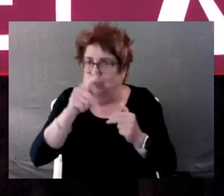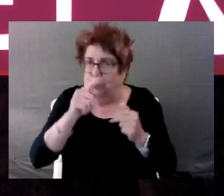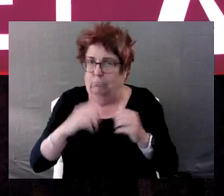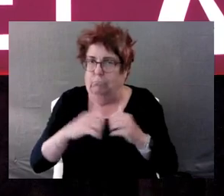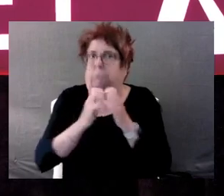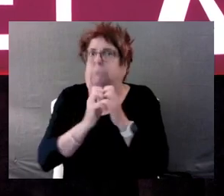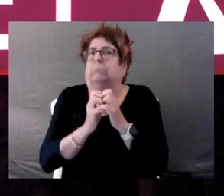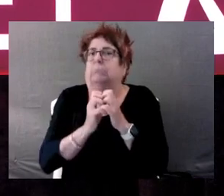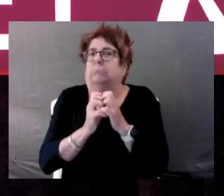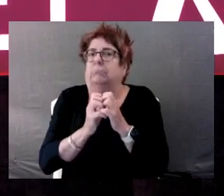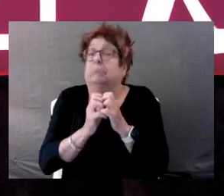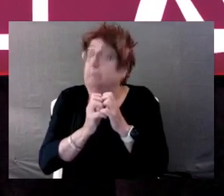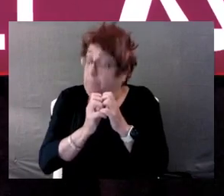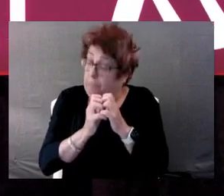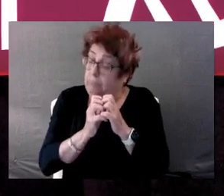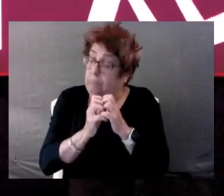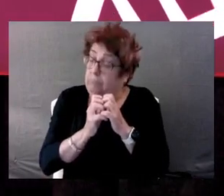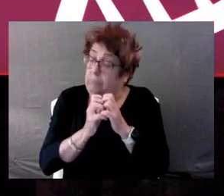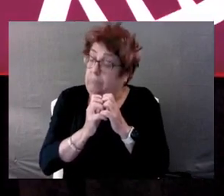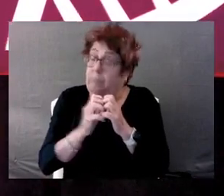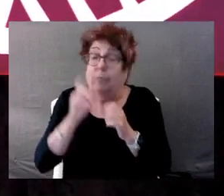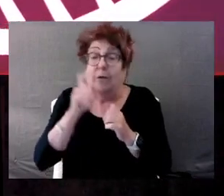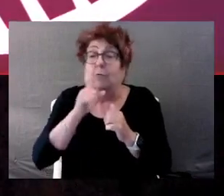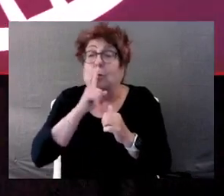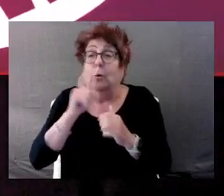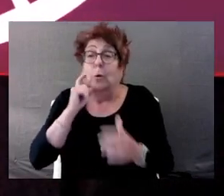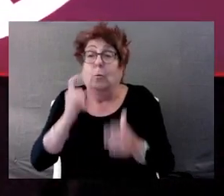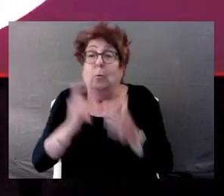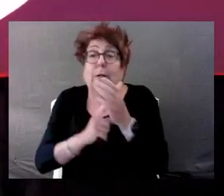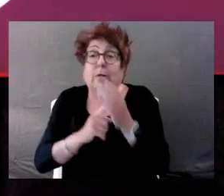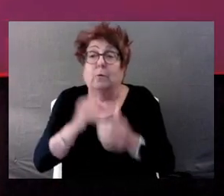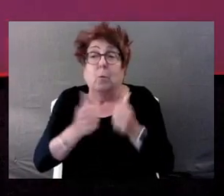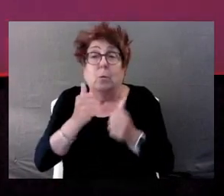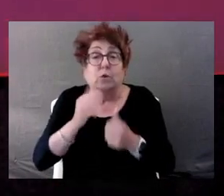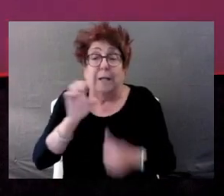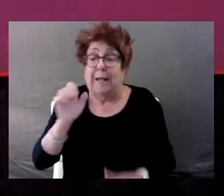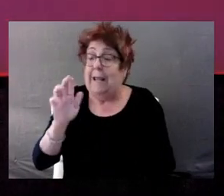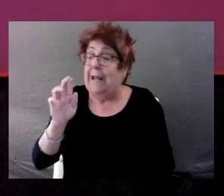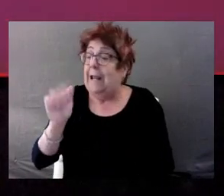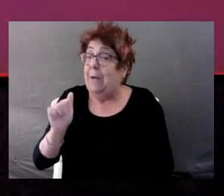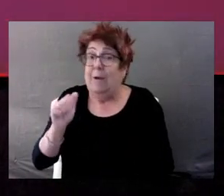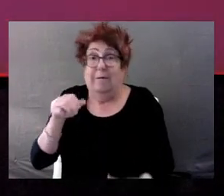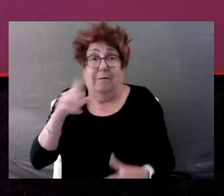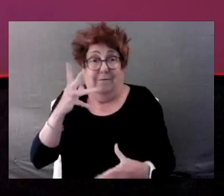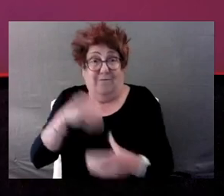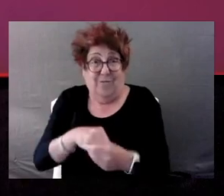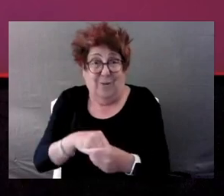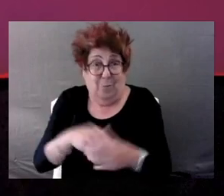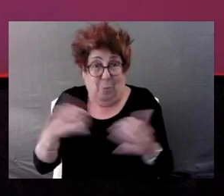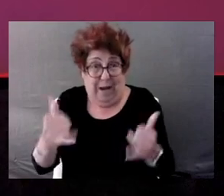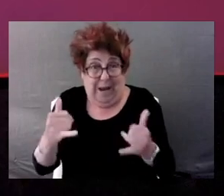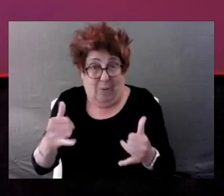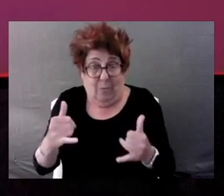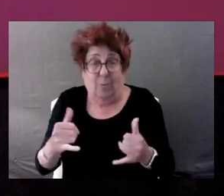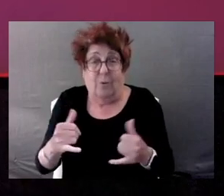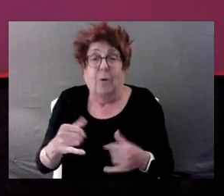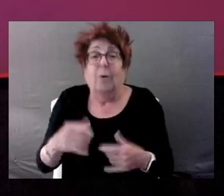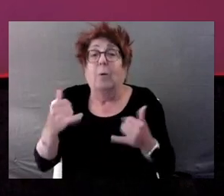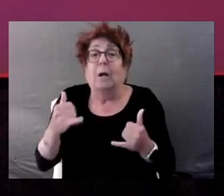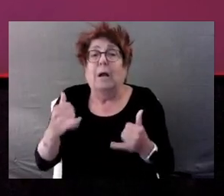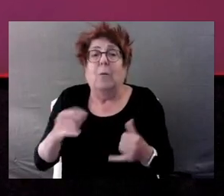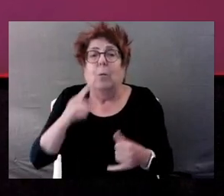have to really recognize what era we're in this moment. In this moment, we're literally in a space that there's so